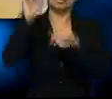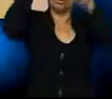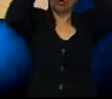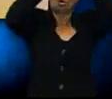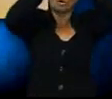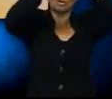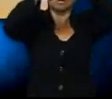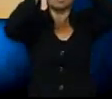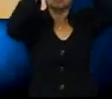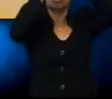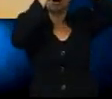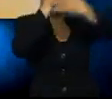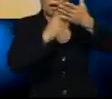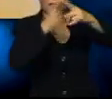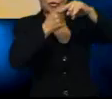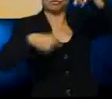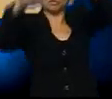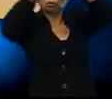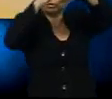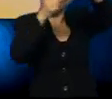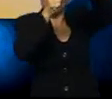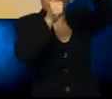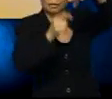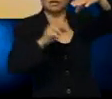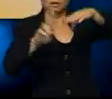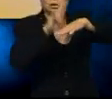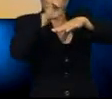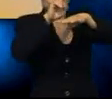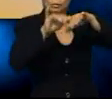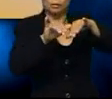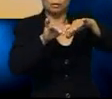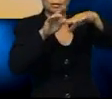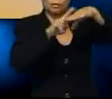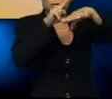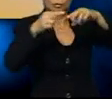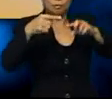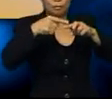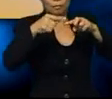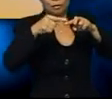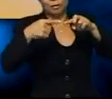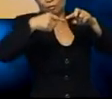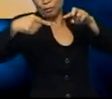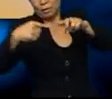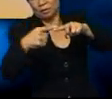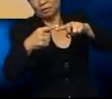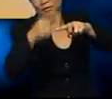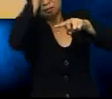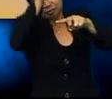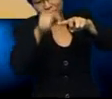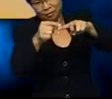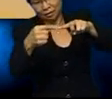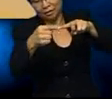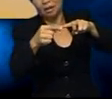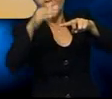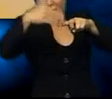We hooked the rope and measured half from the top. Then I used my finger to mark the point where we pulled